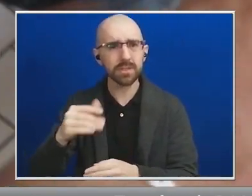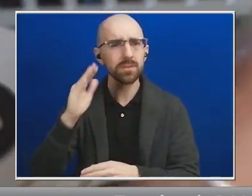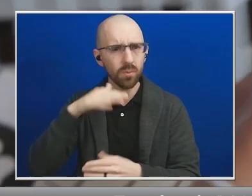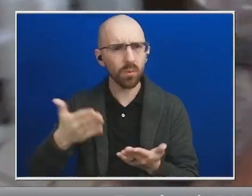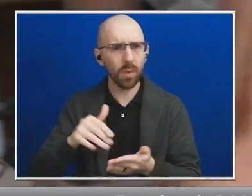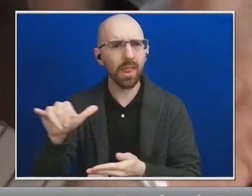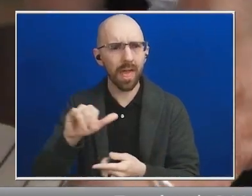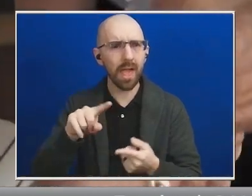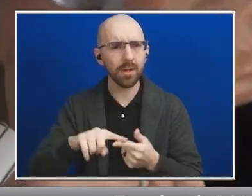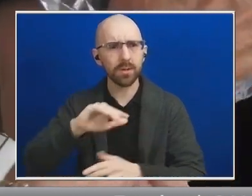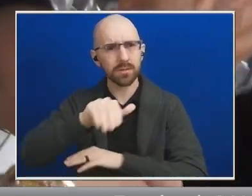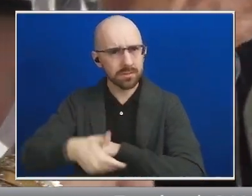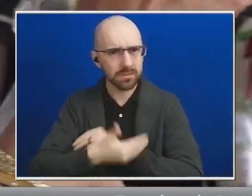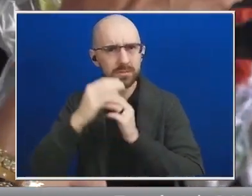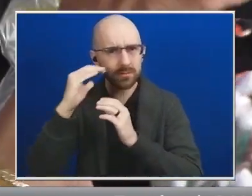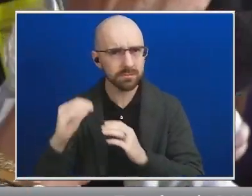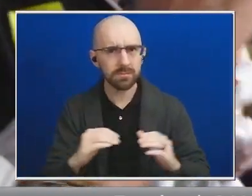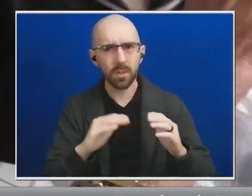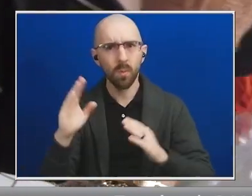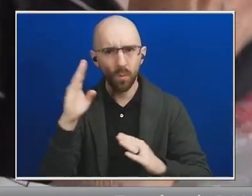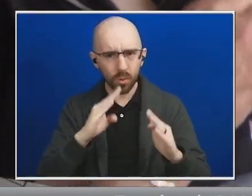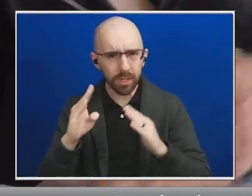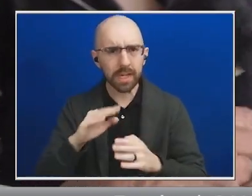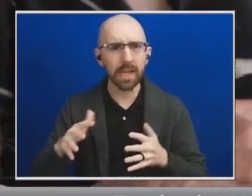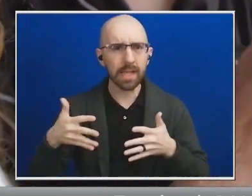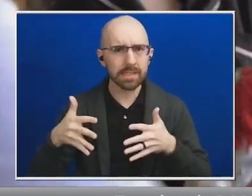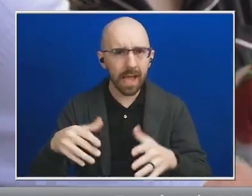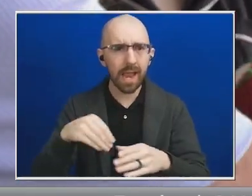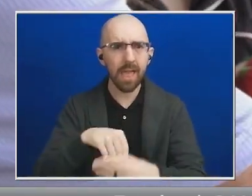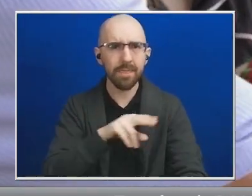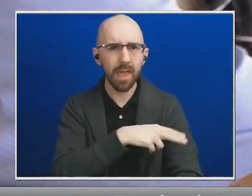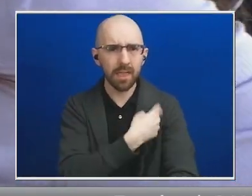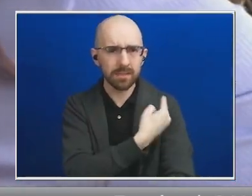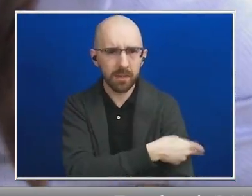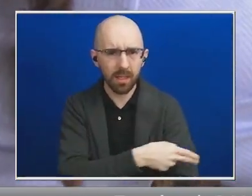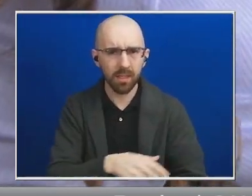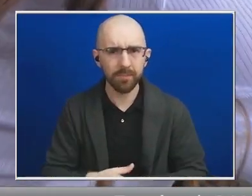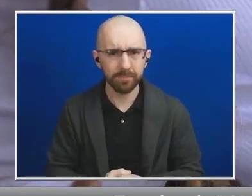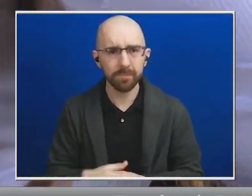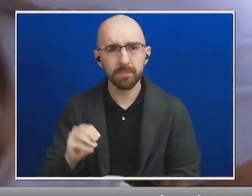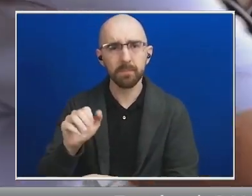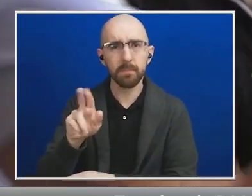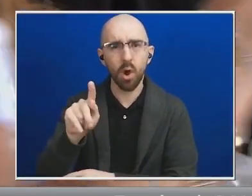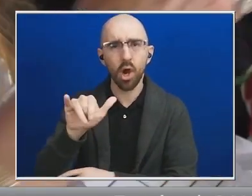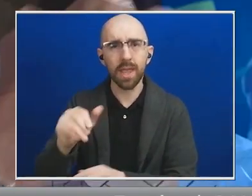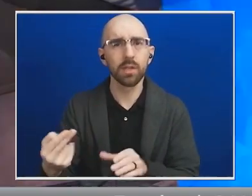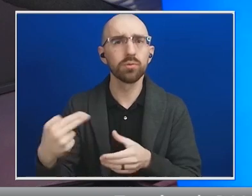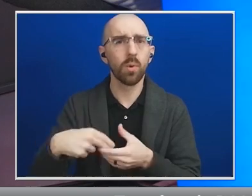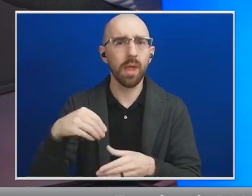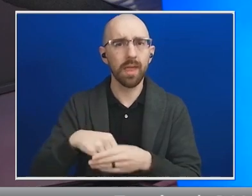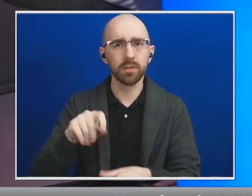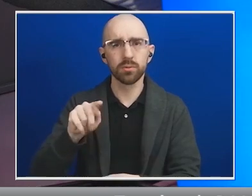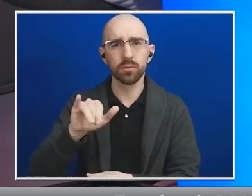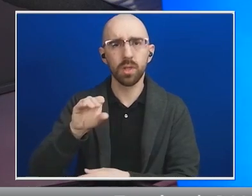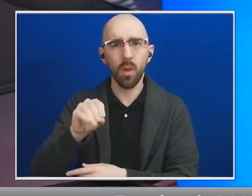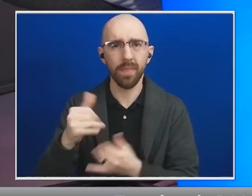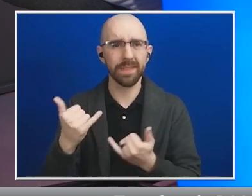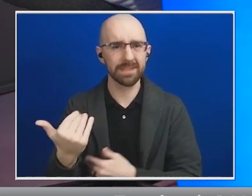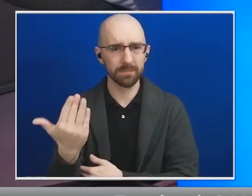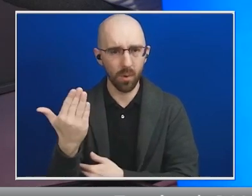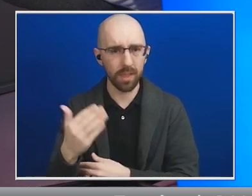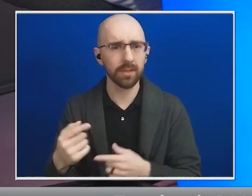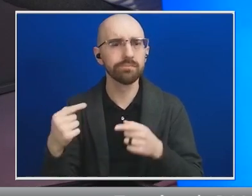with worry and anxiety in the hospital. Marty joins us in the studio this morning alongside her